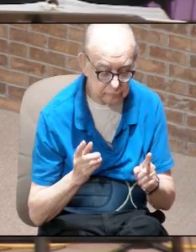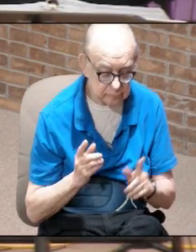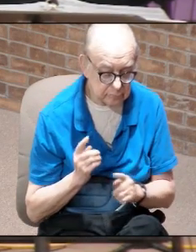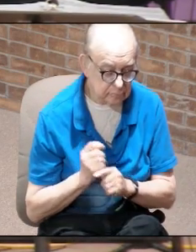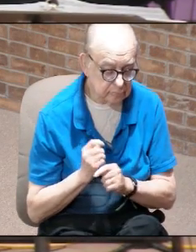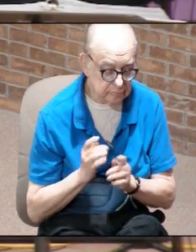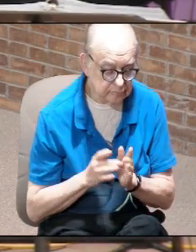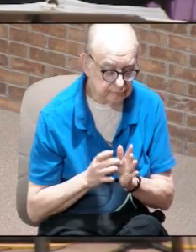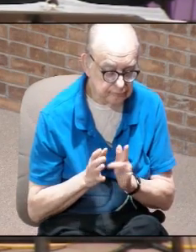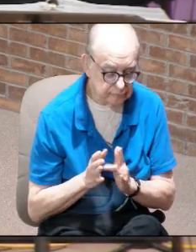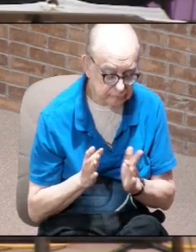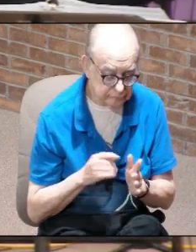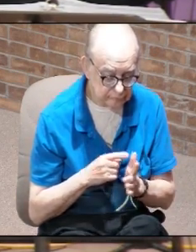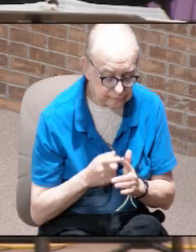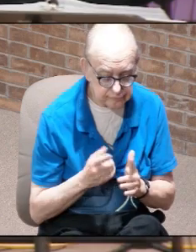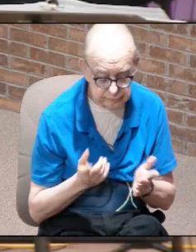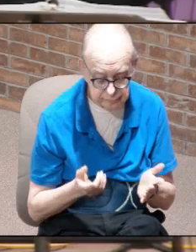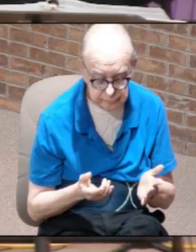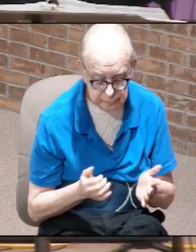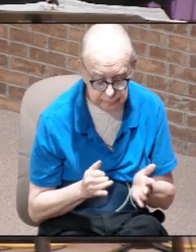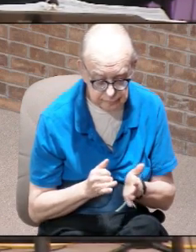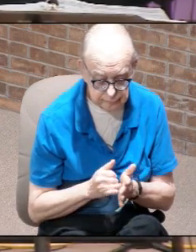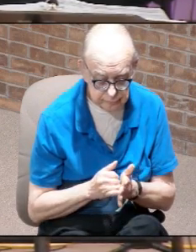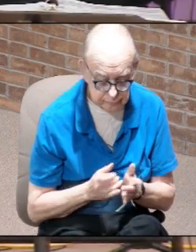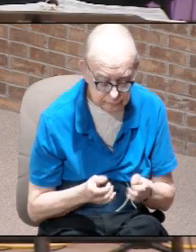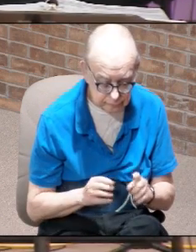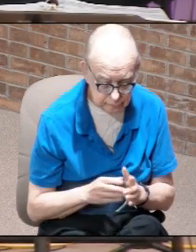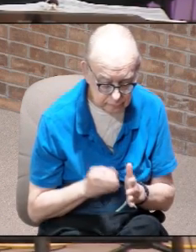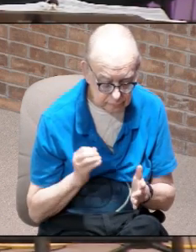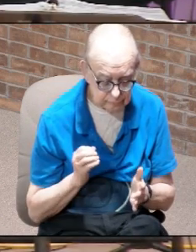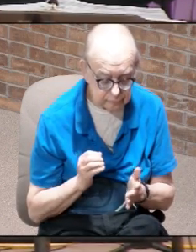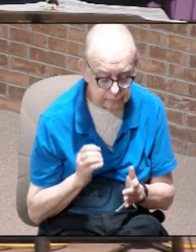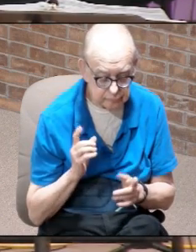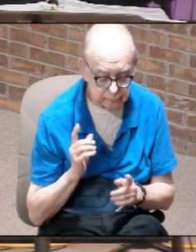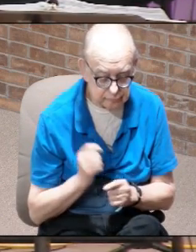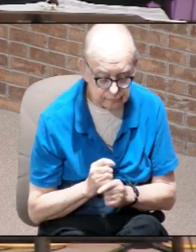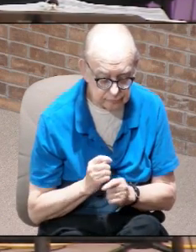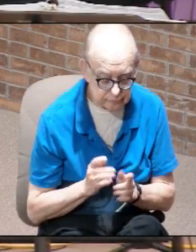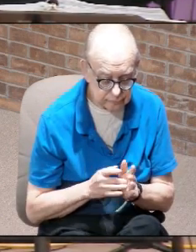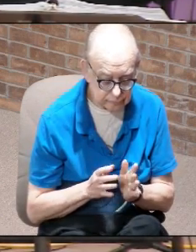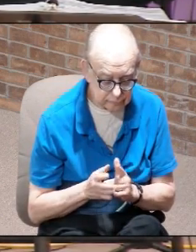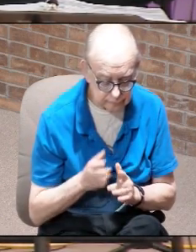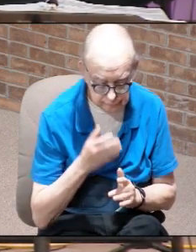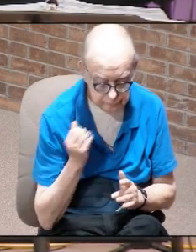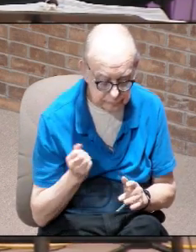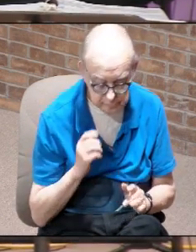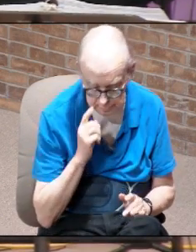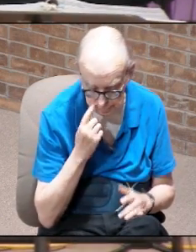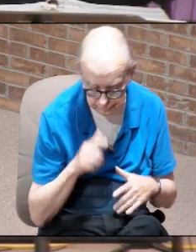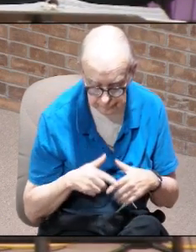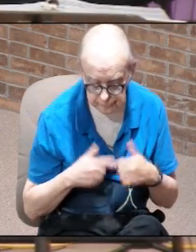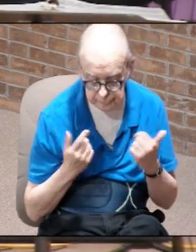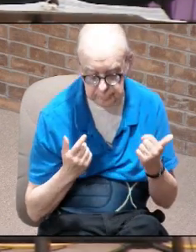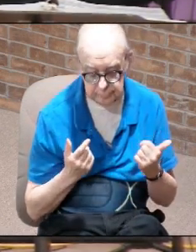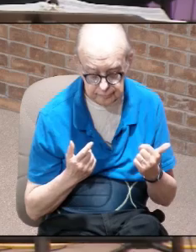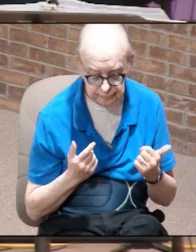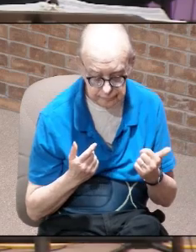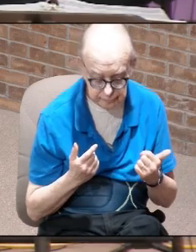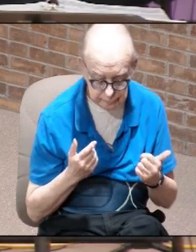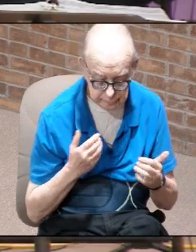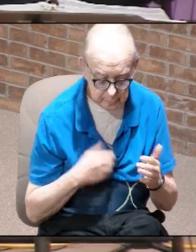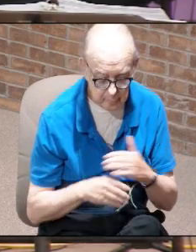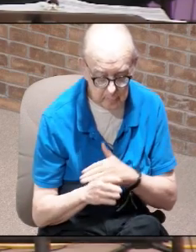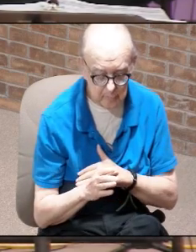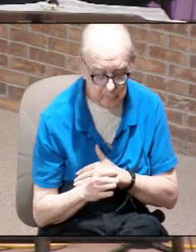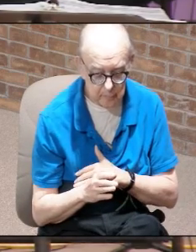trust him, it was then when I learned that I was going to have to trust him. I forgot my boring life and